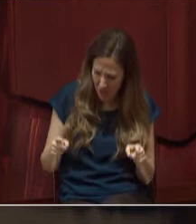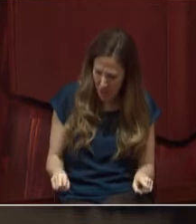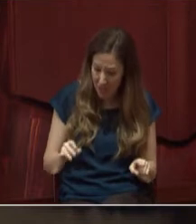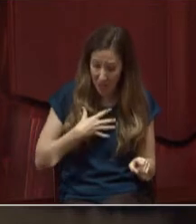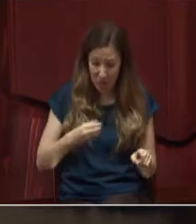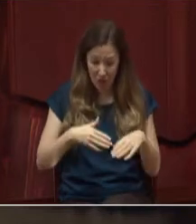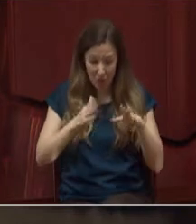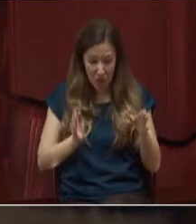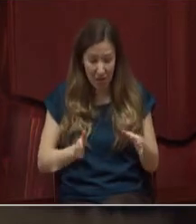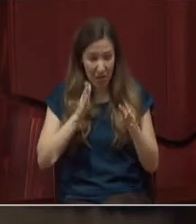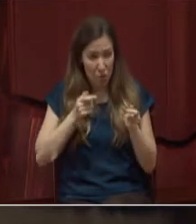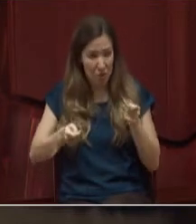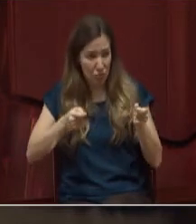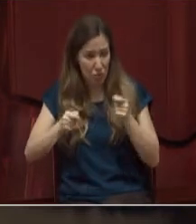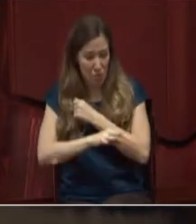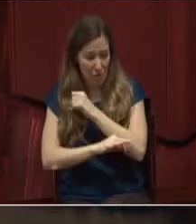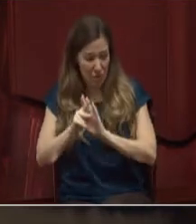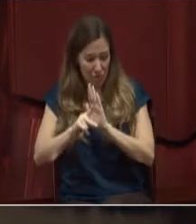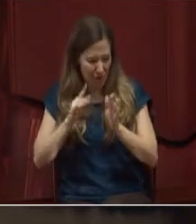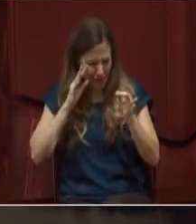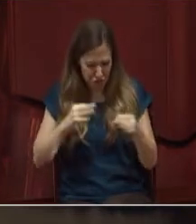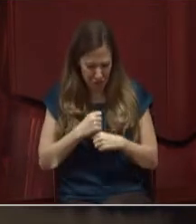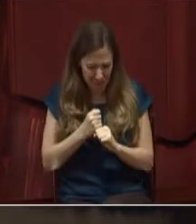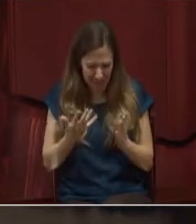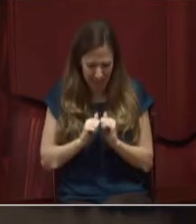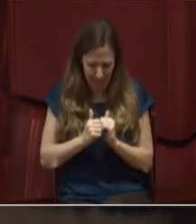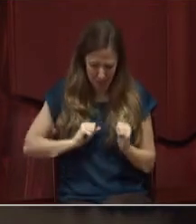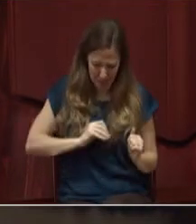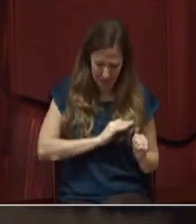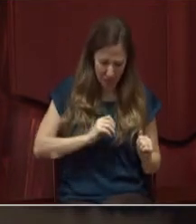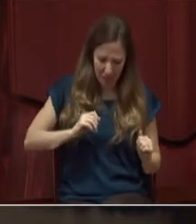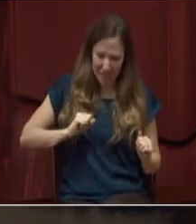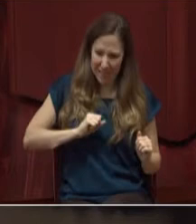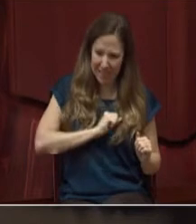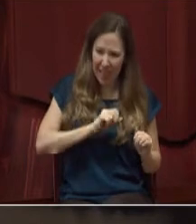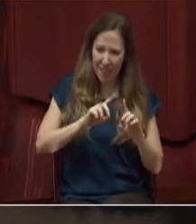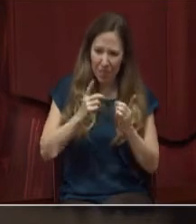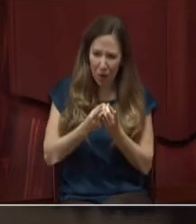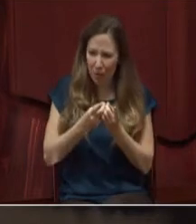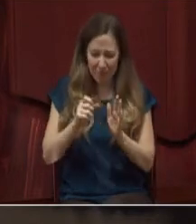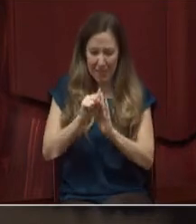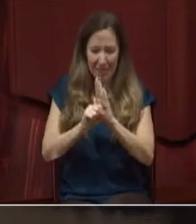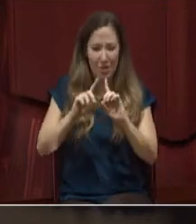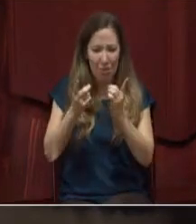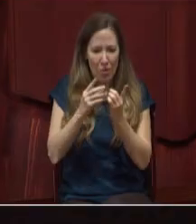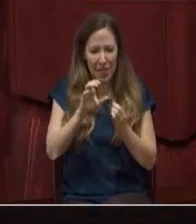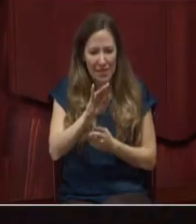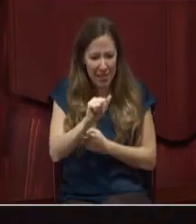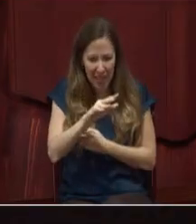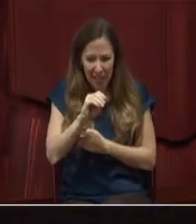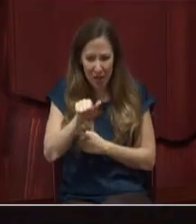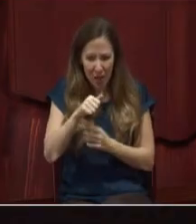is going to control foreign policy decision-making, what does the State Department, Defense Department, CIA, and everybody else think about it?